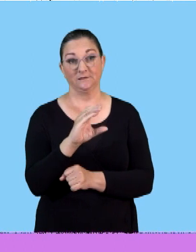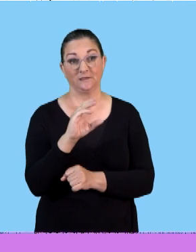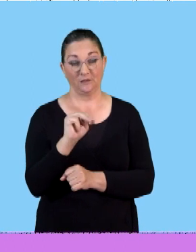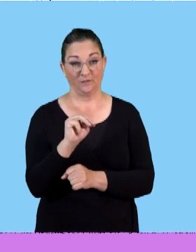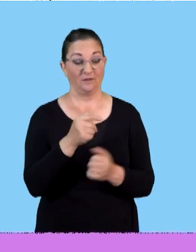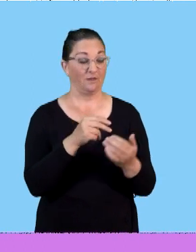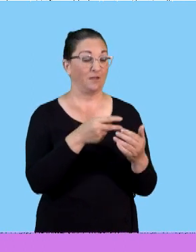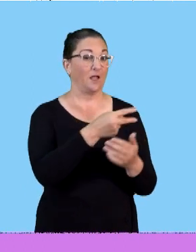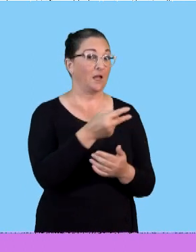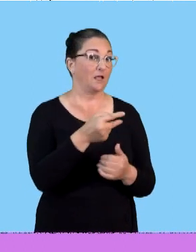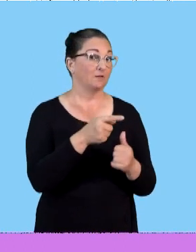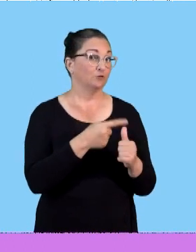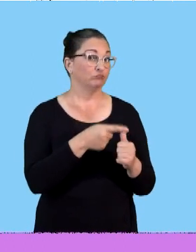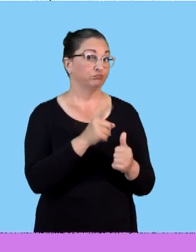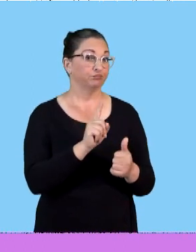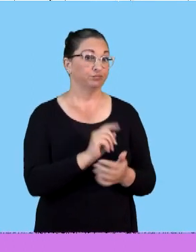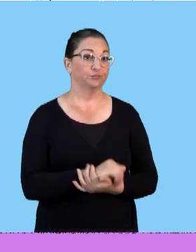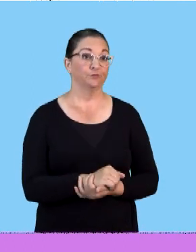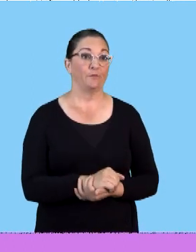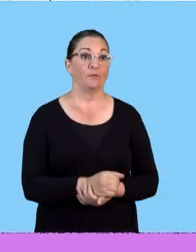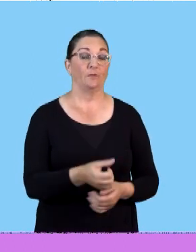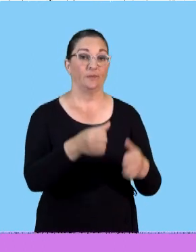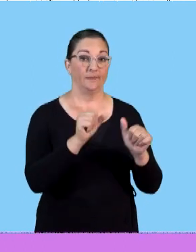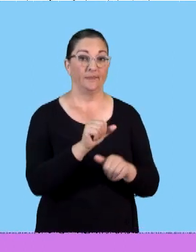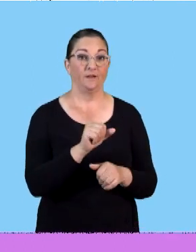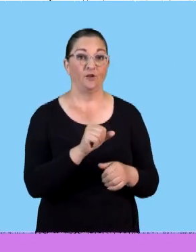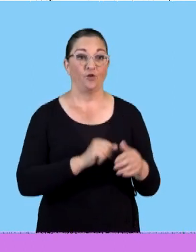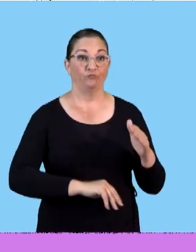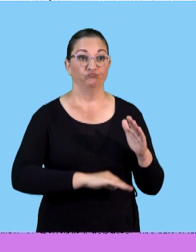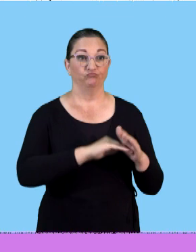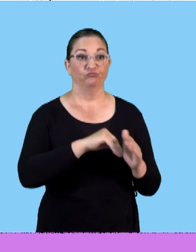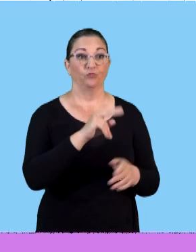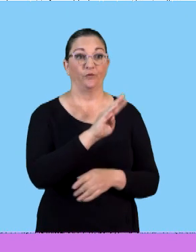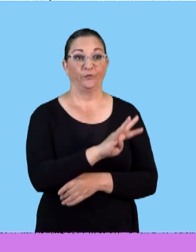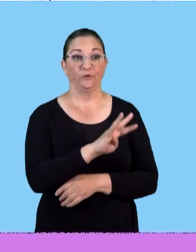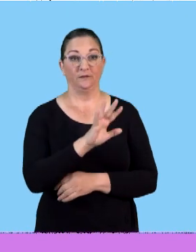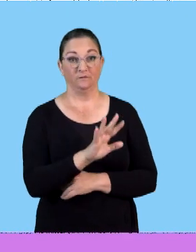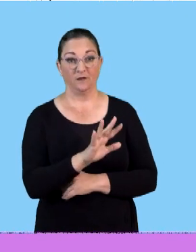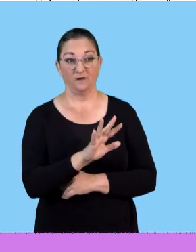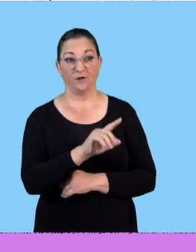1.6 equals. So this will then give us a volume of